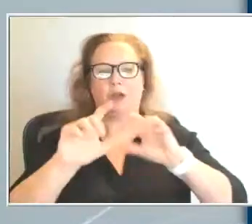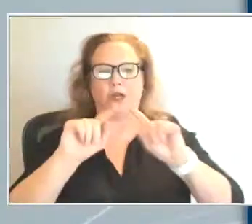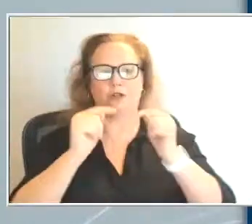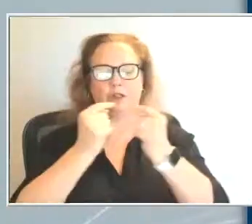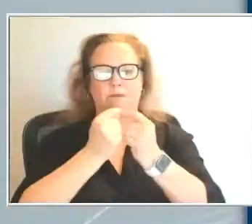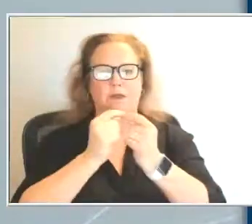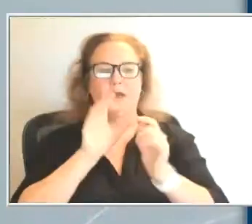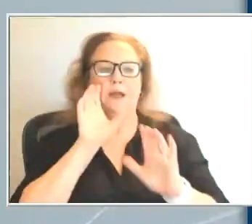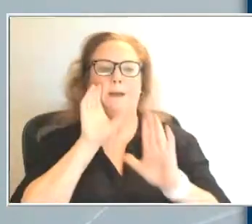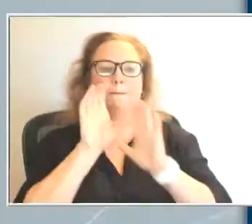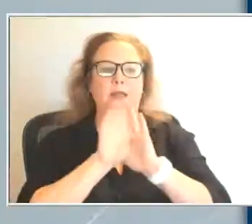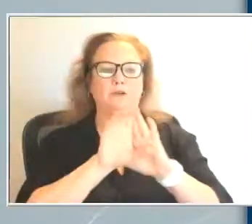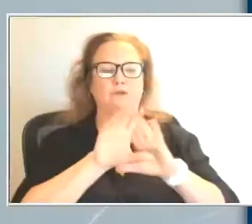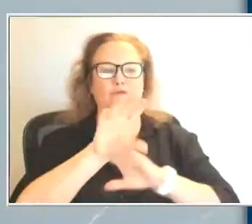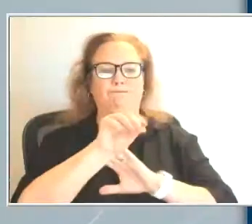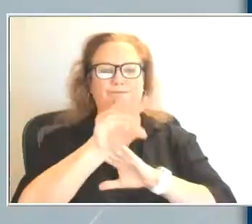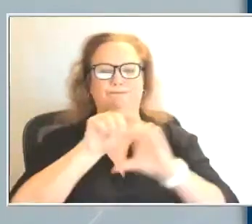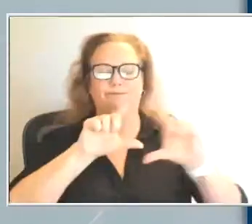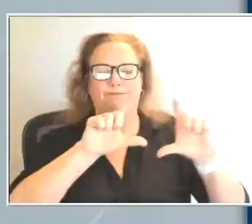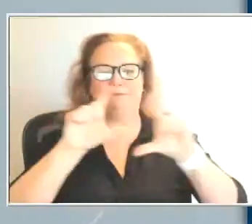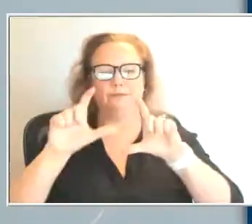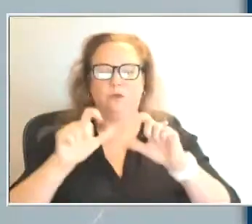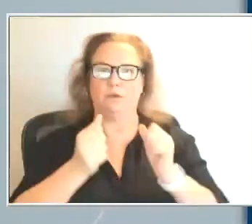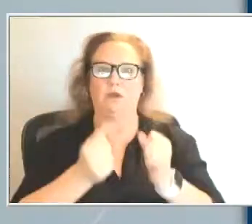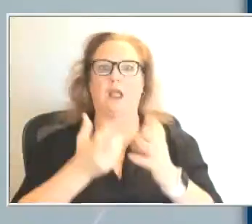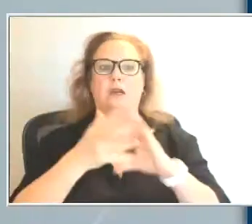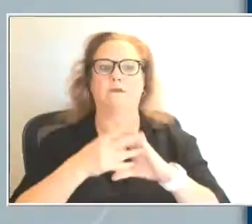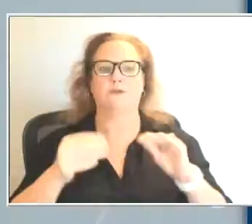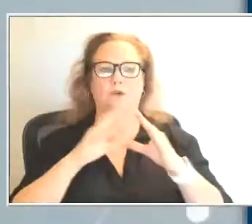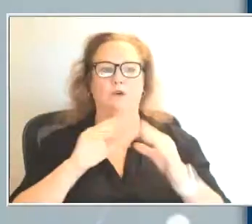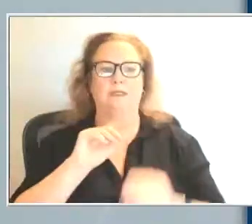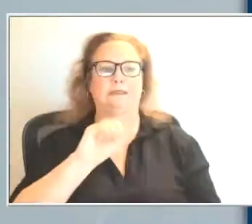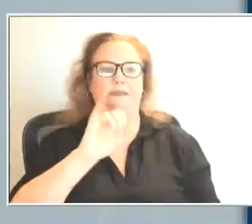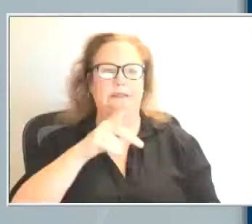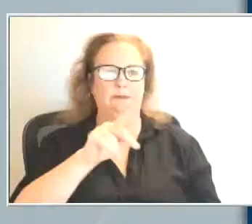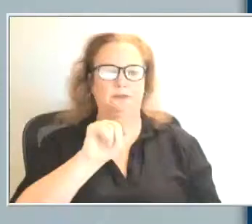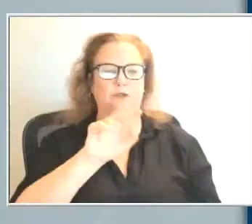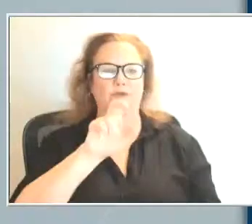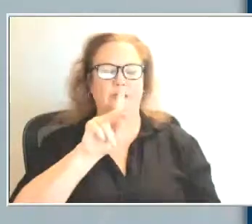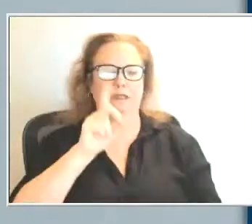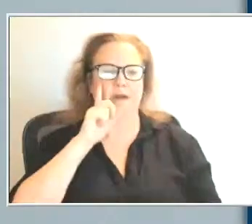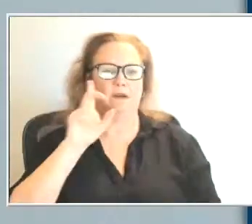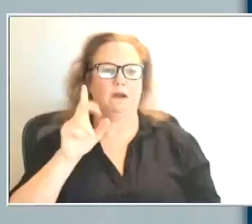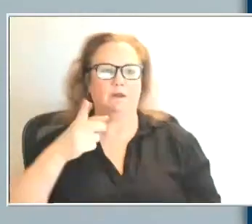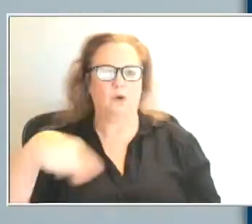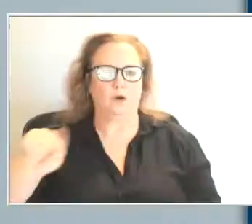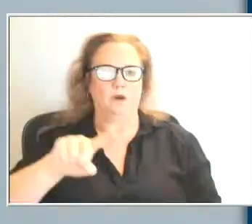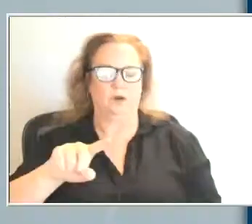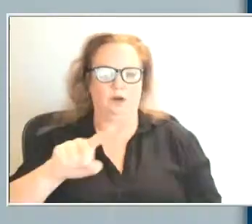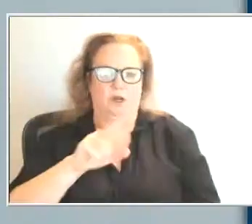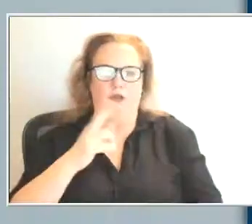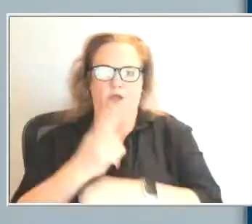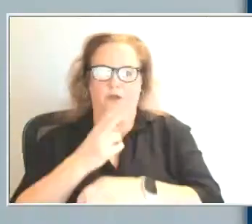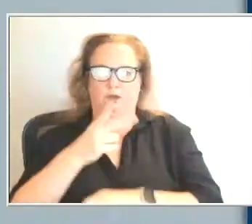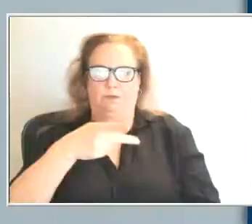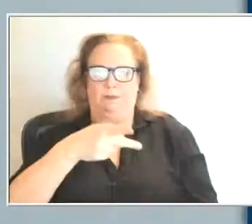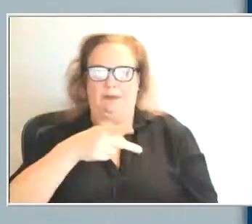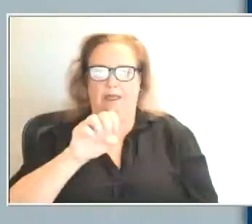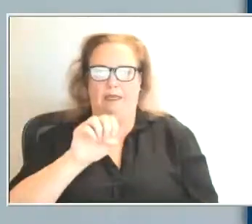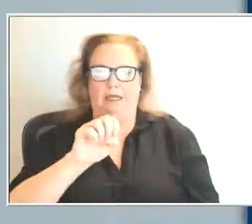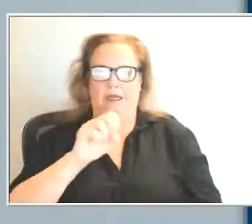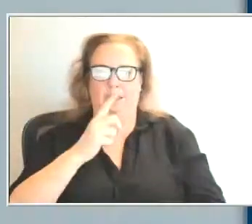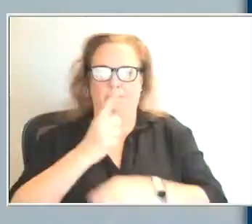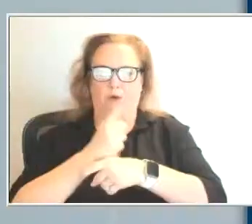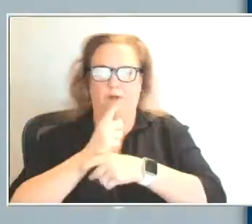shoot. We do a lot of stories about tips and tricks for folks to use PPE appropriately so they don't